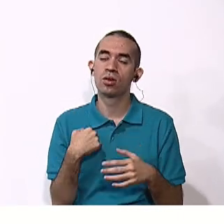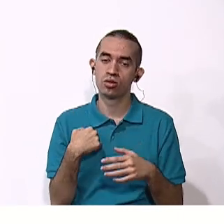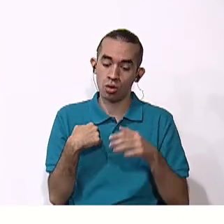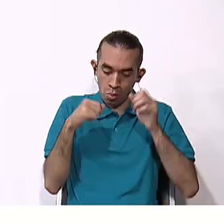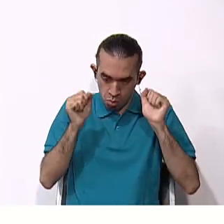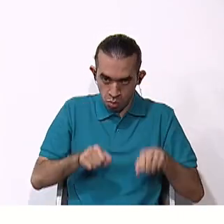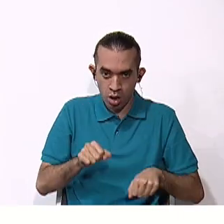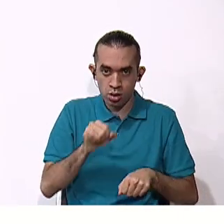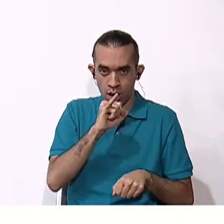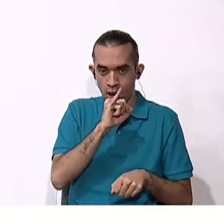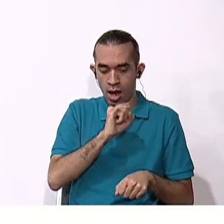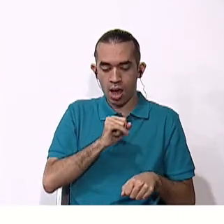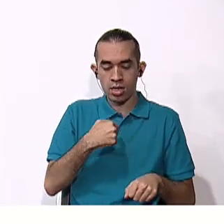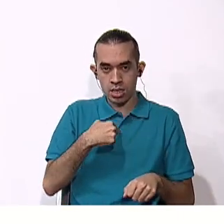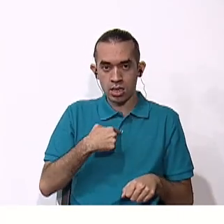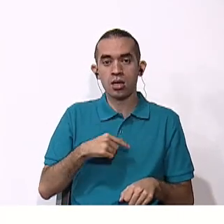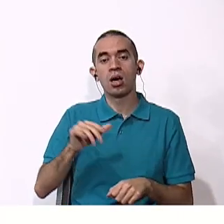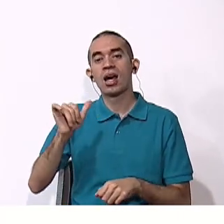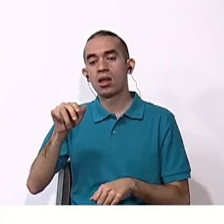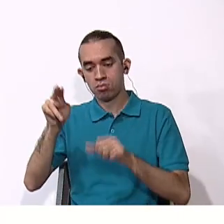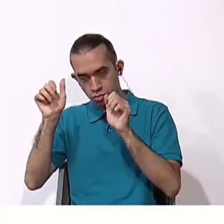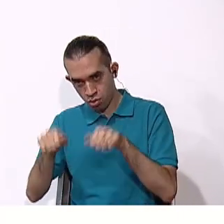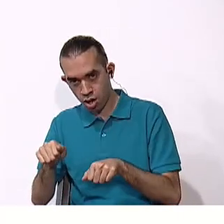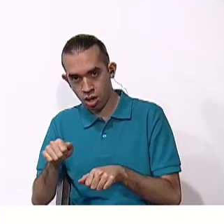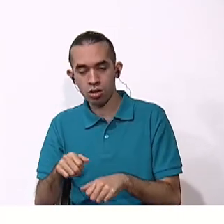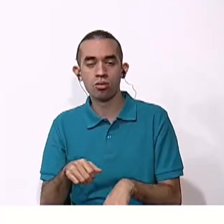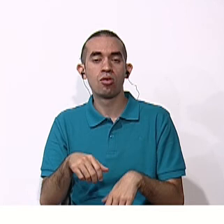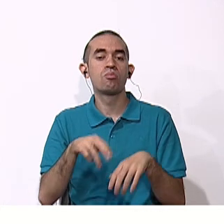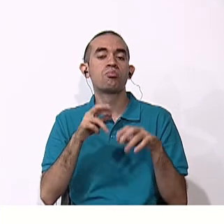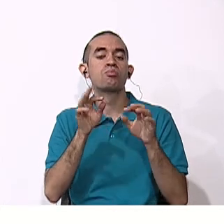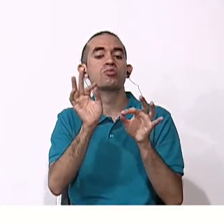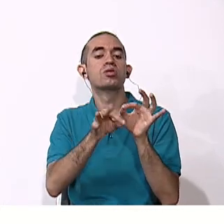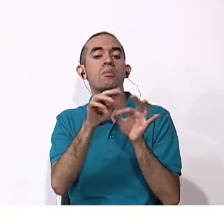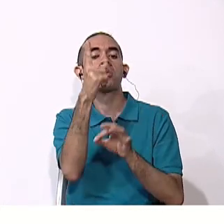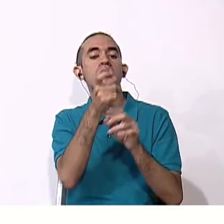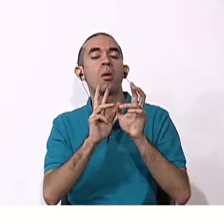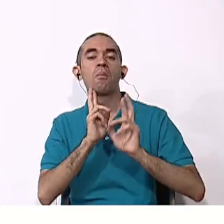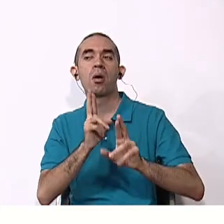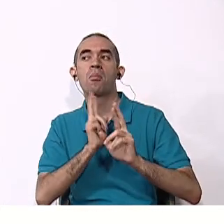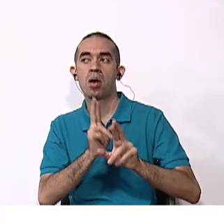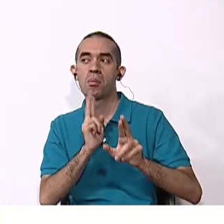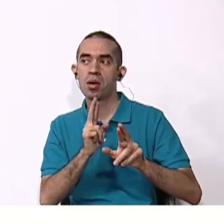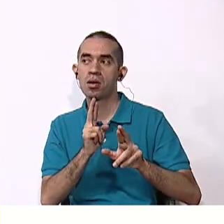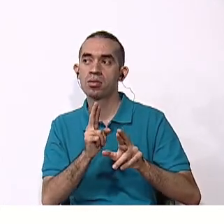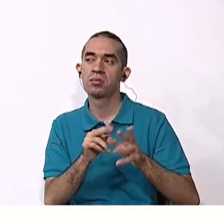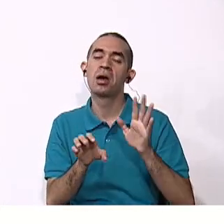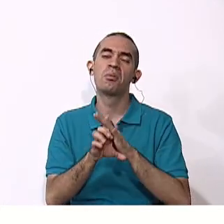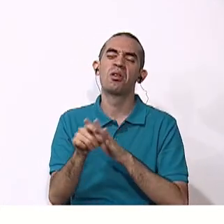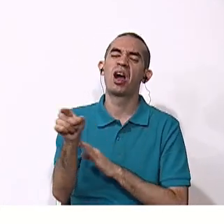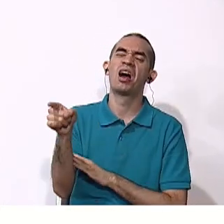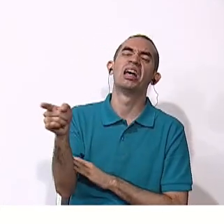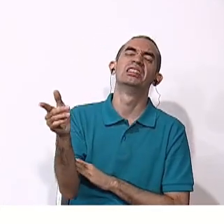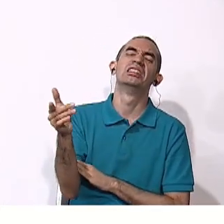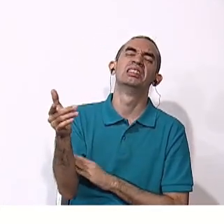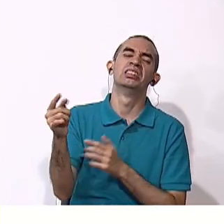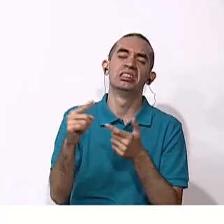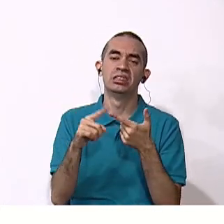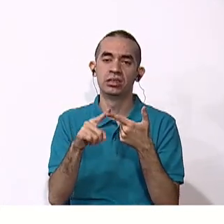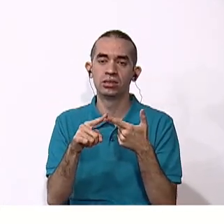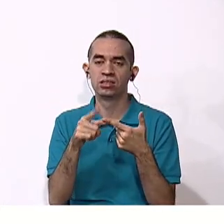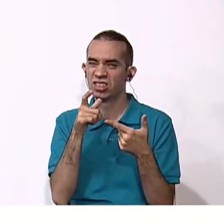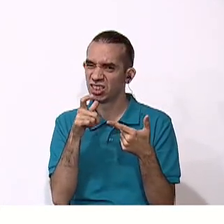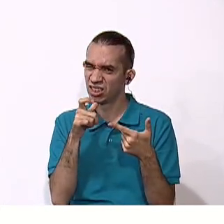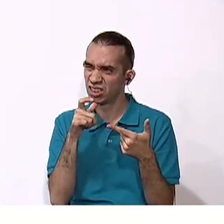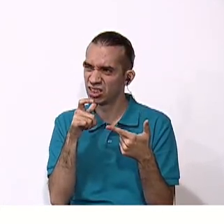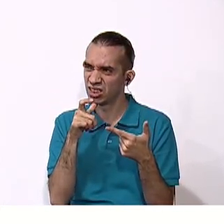answer simple questions. Uh-huh. What's this? Who is he? And who is